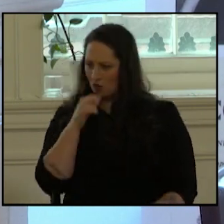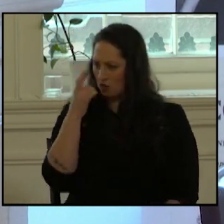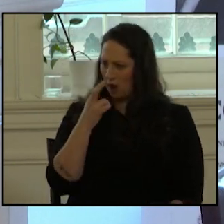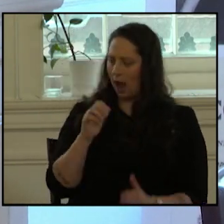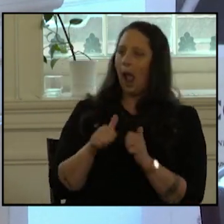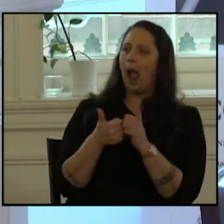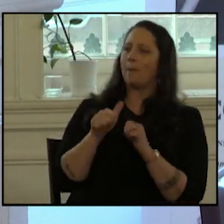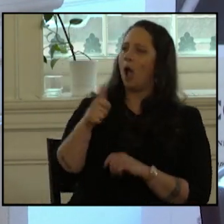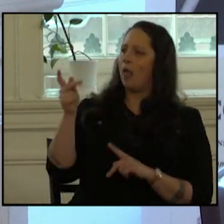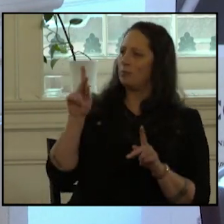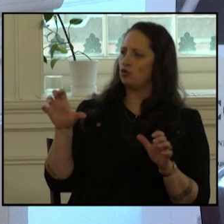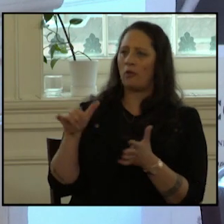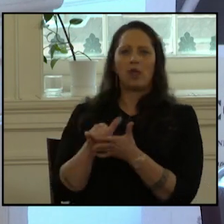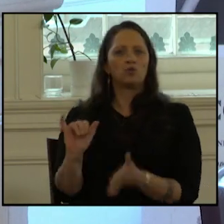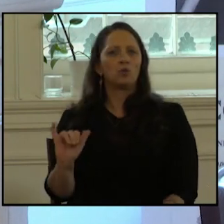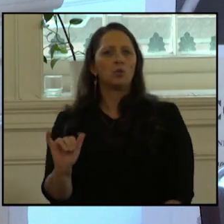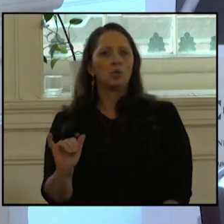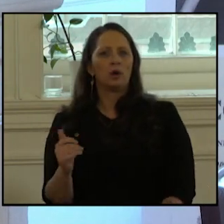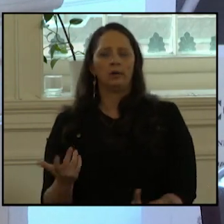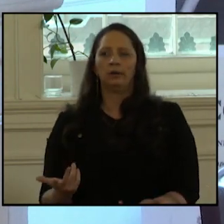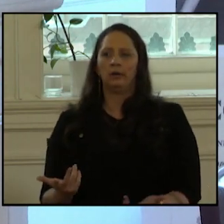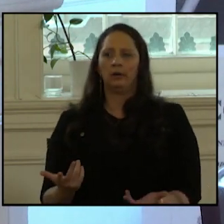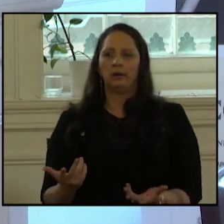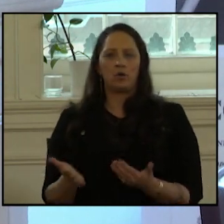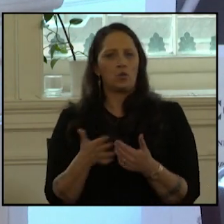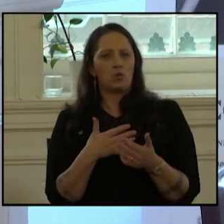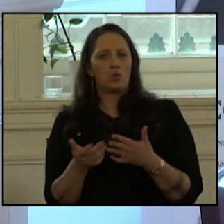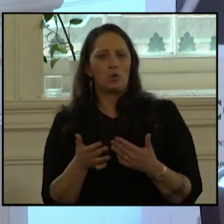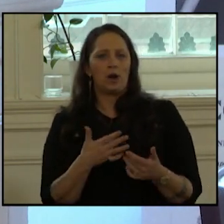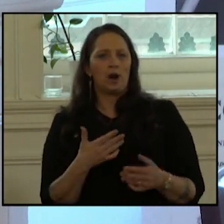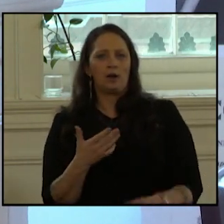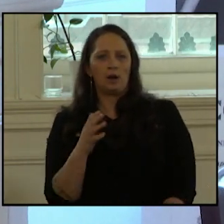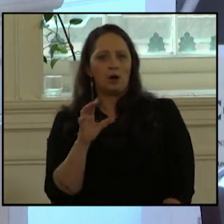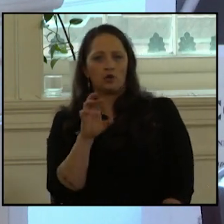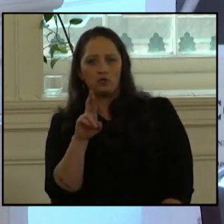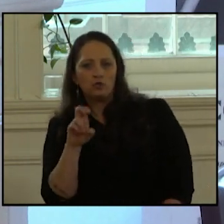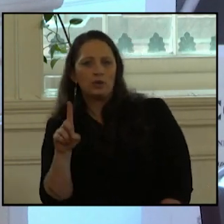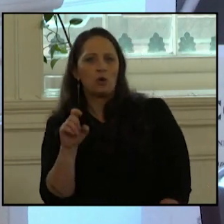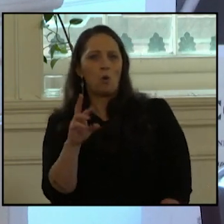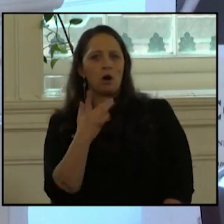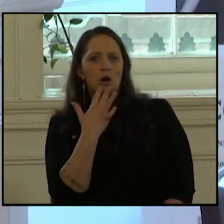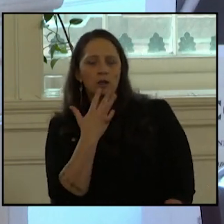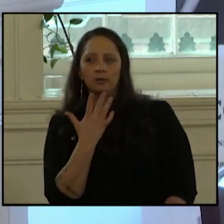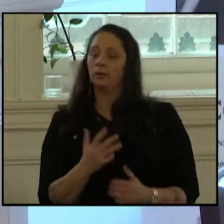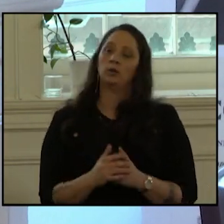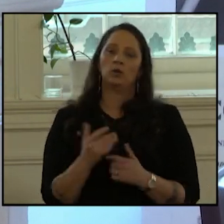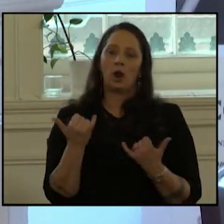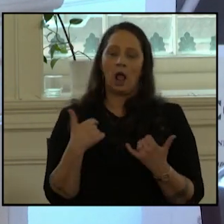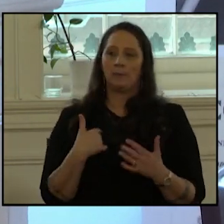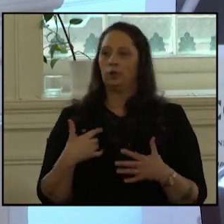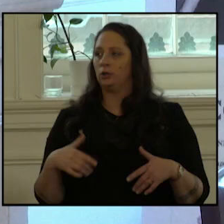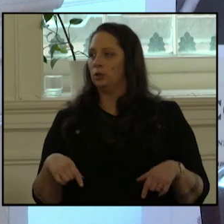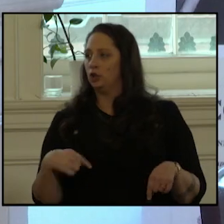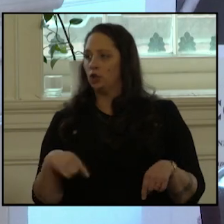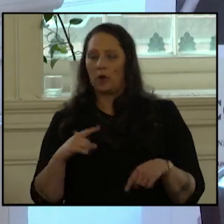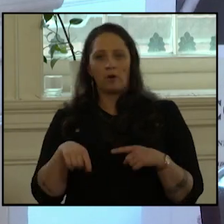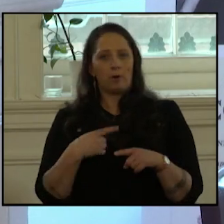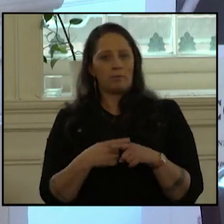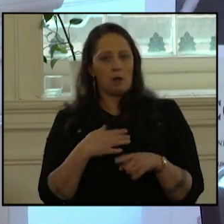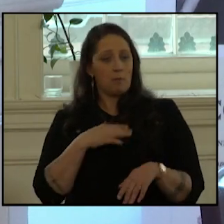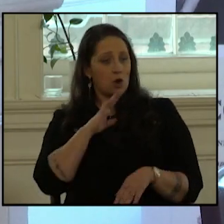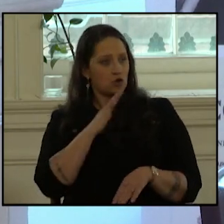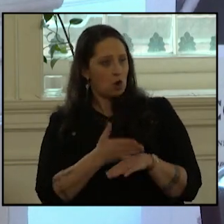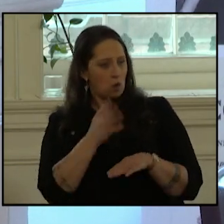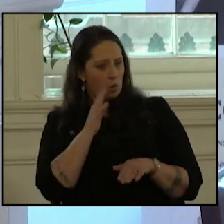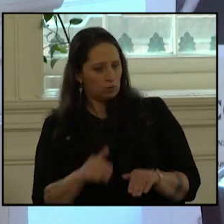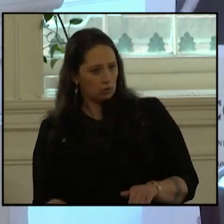people are as well, right? Regardless of creed or color. And so now I was really nervous about a world that my daughter was